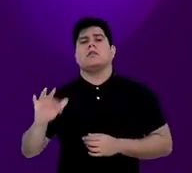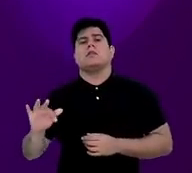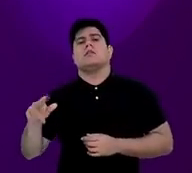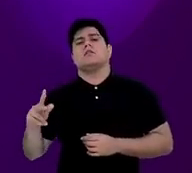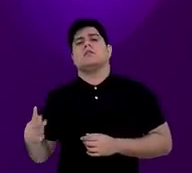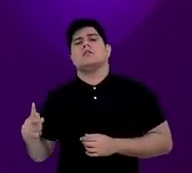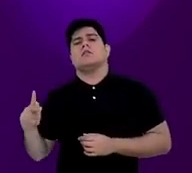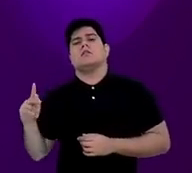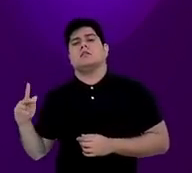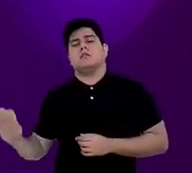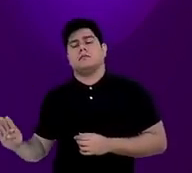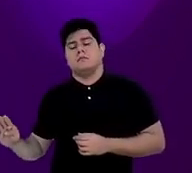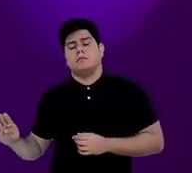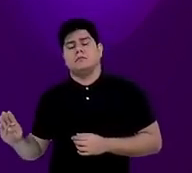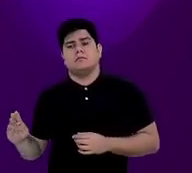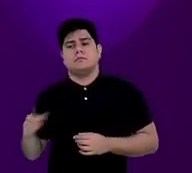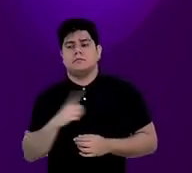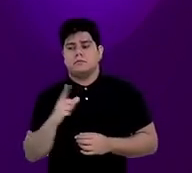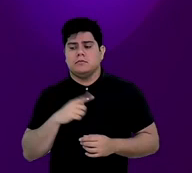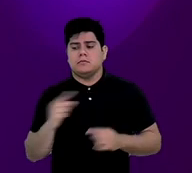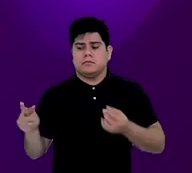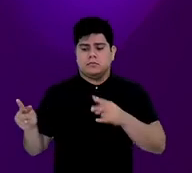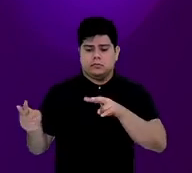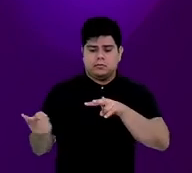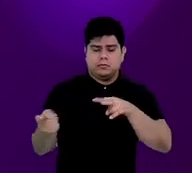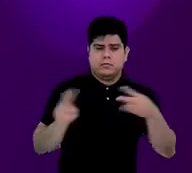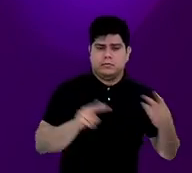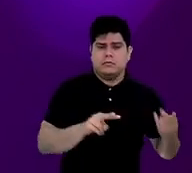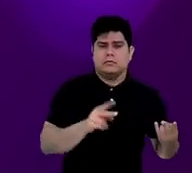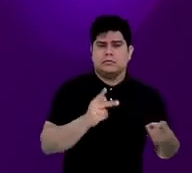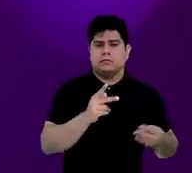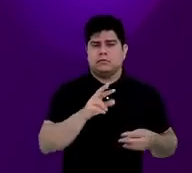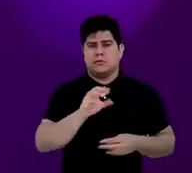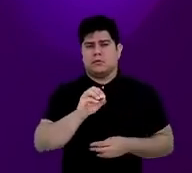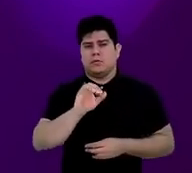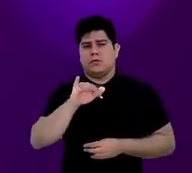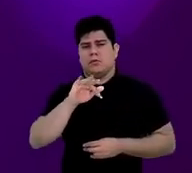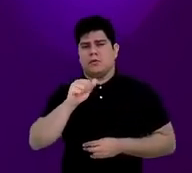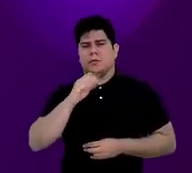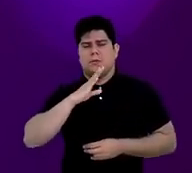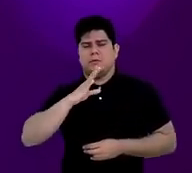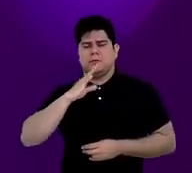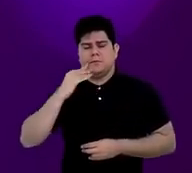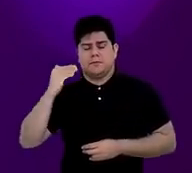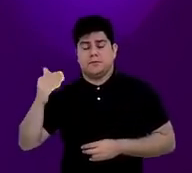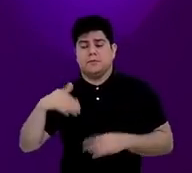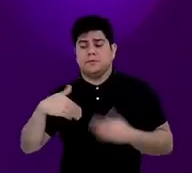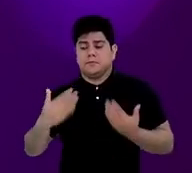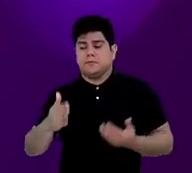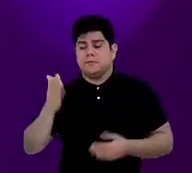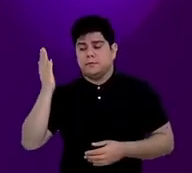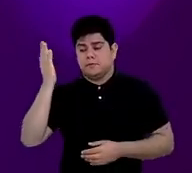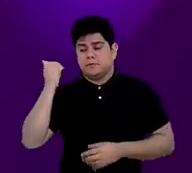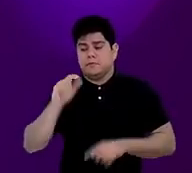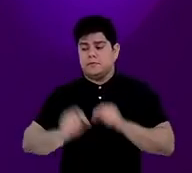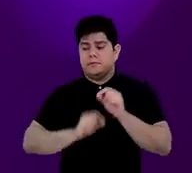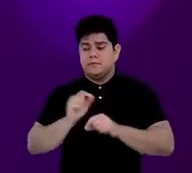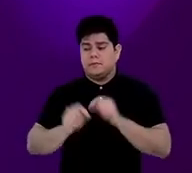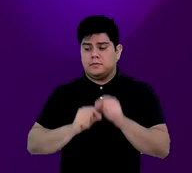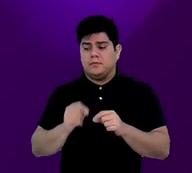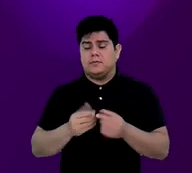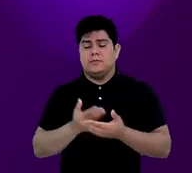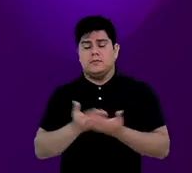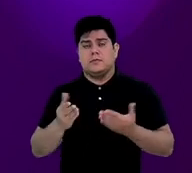transcription factor, but we all know that PBM is anti-inflammatory? And the answer to this is that in the